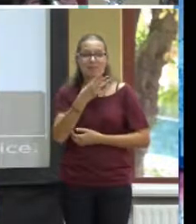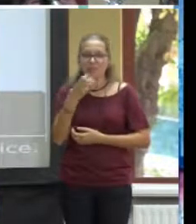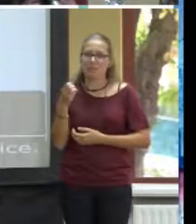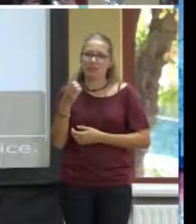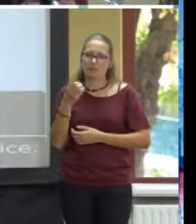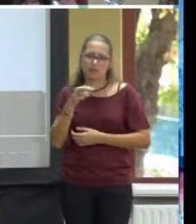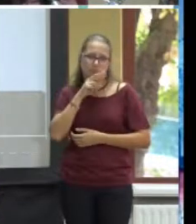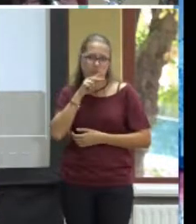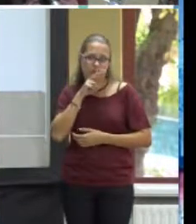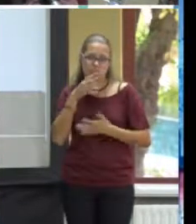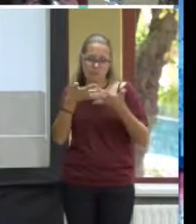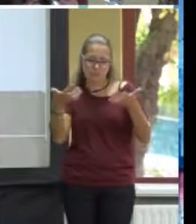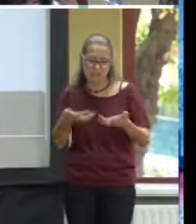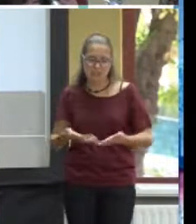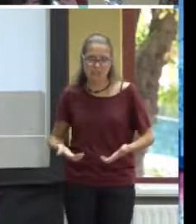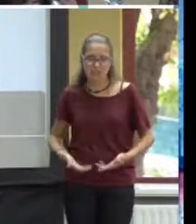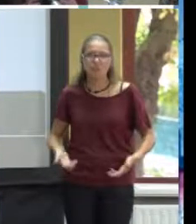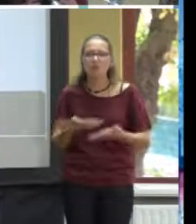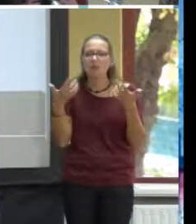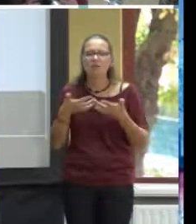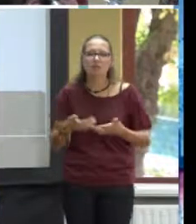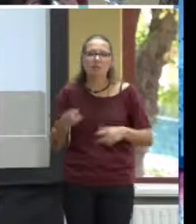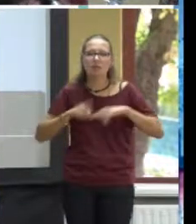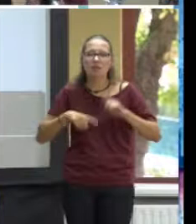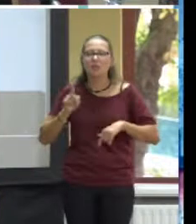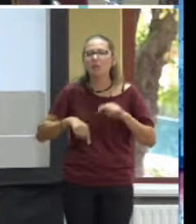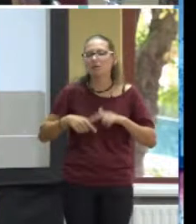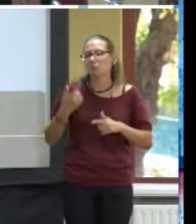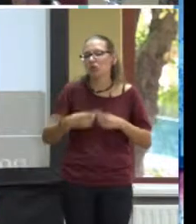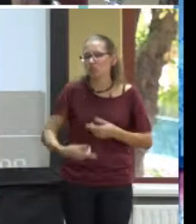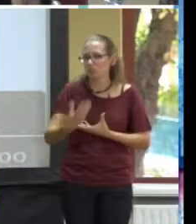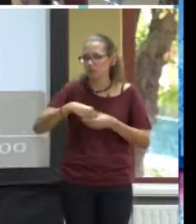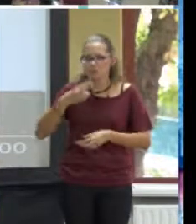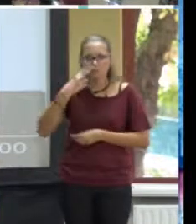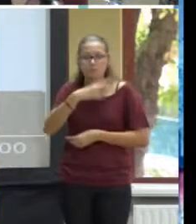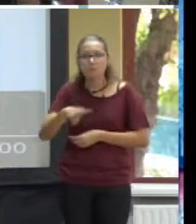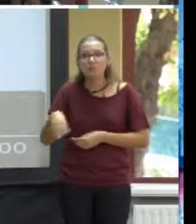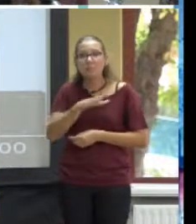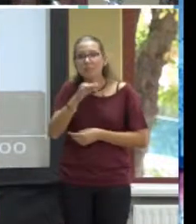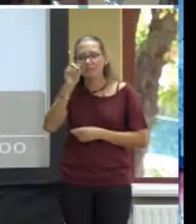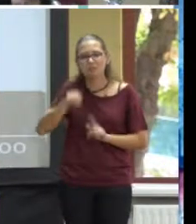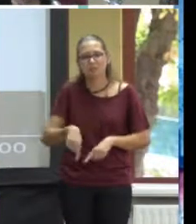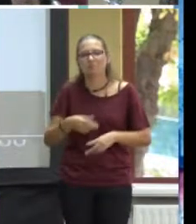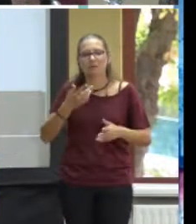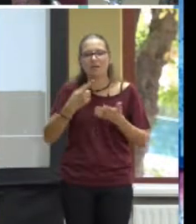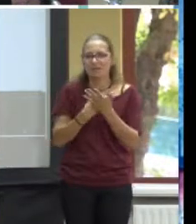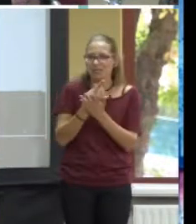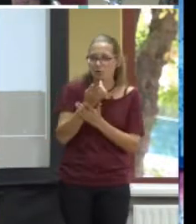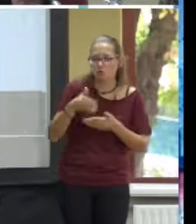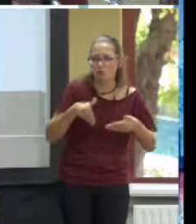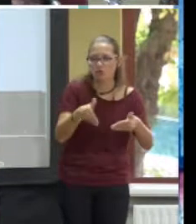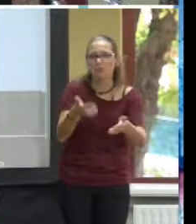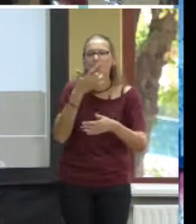300 locutions, 300 texts on different pieces of the museum, and different thematic parcours